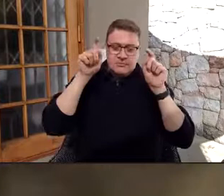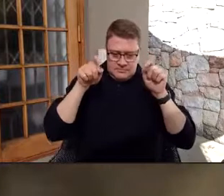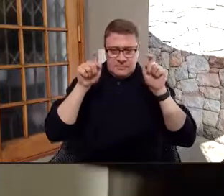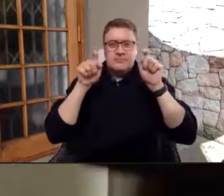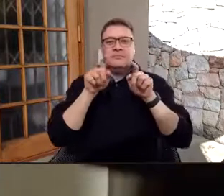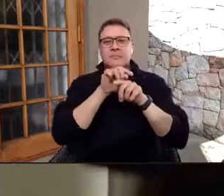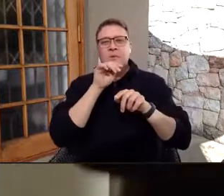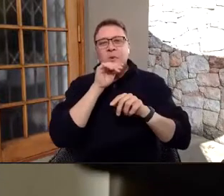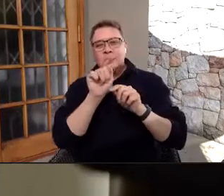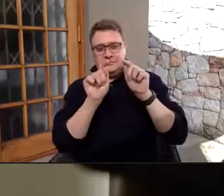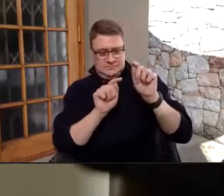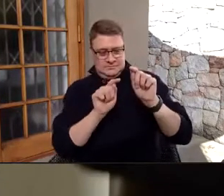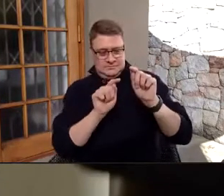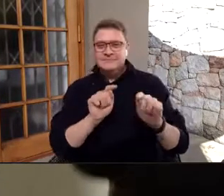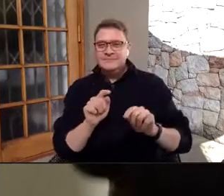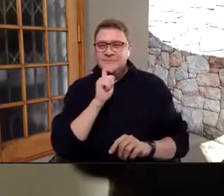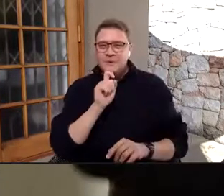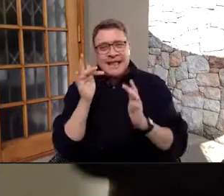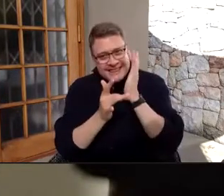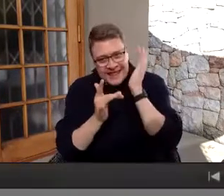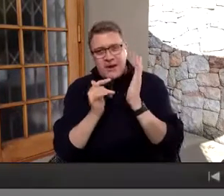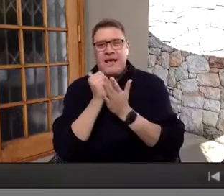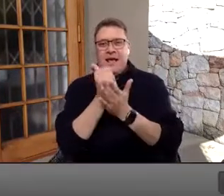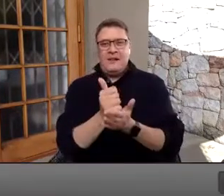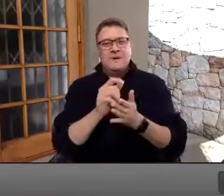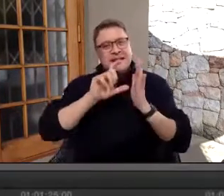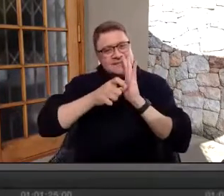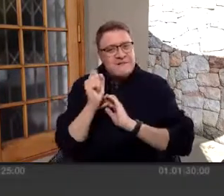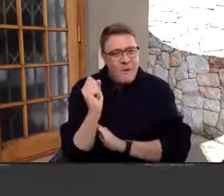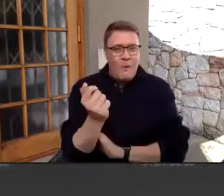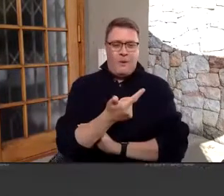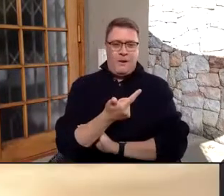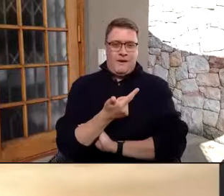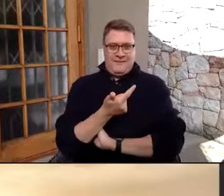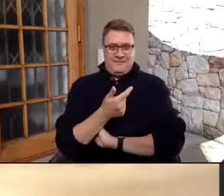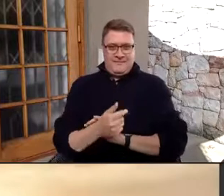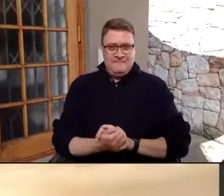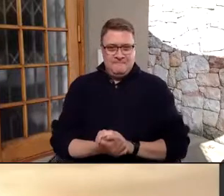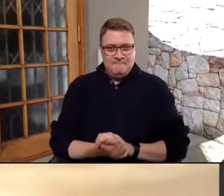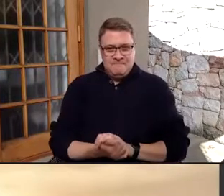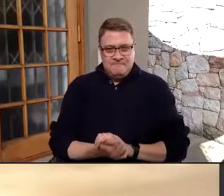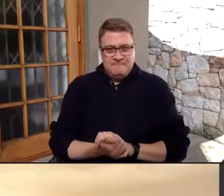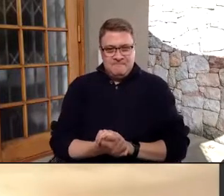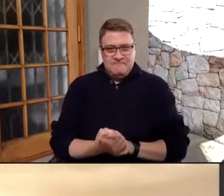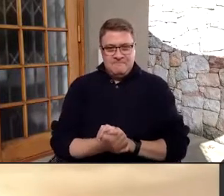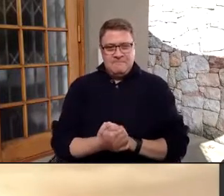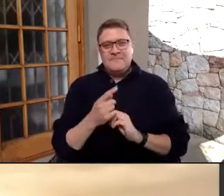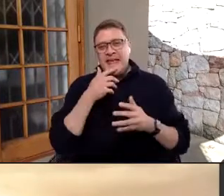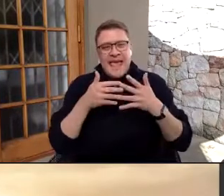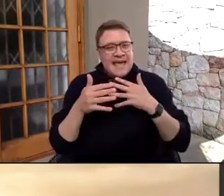When technology is designed for everyone, She drags a clip and plays the film. it lets anyone do what they love,